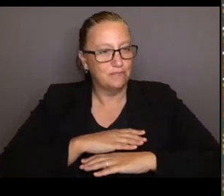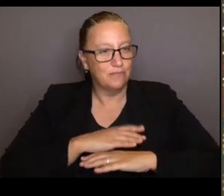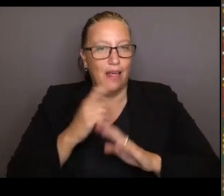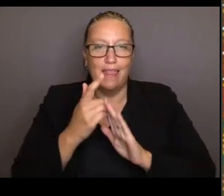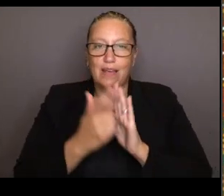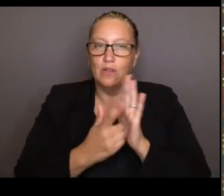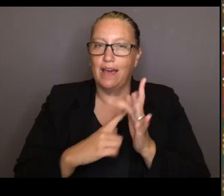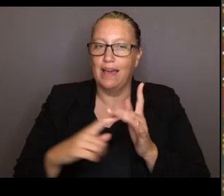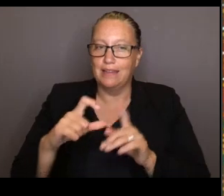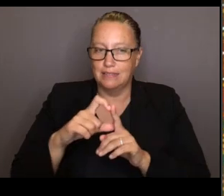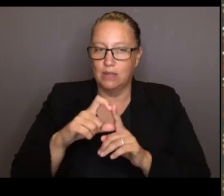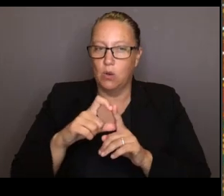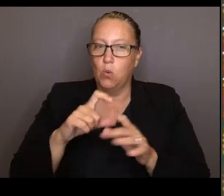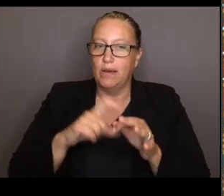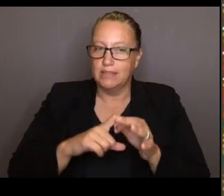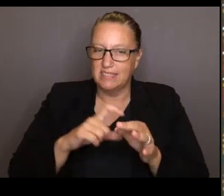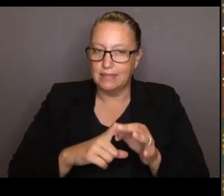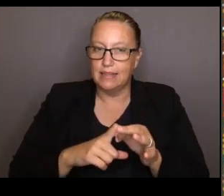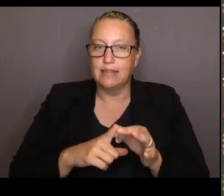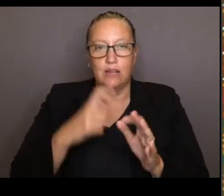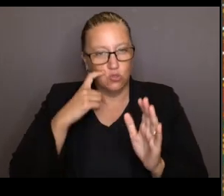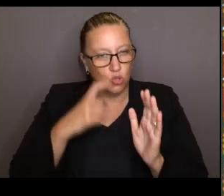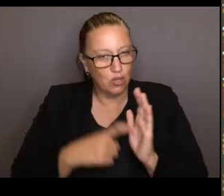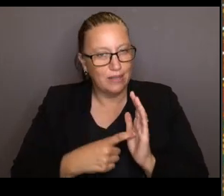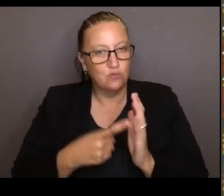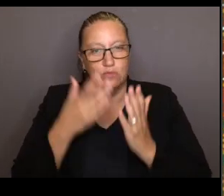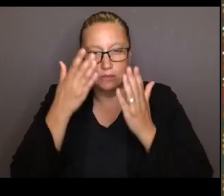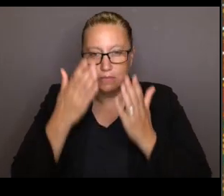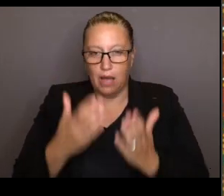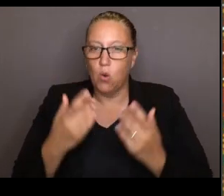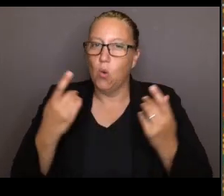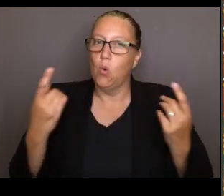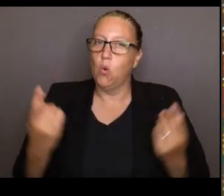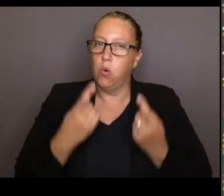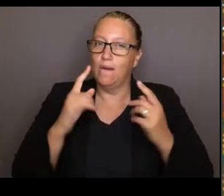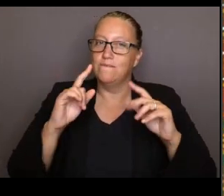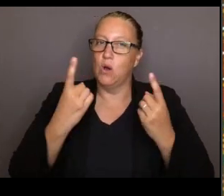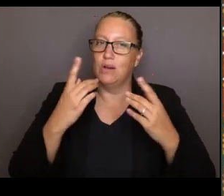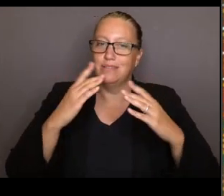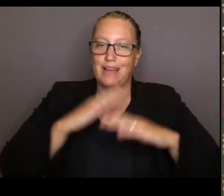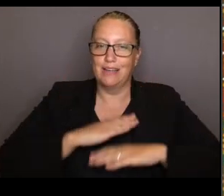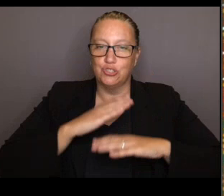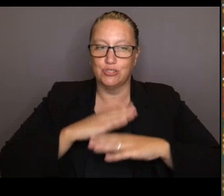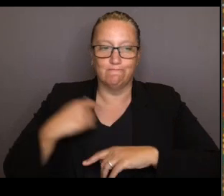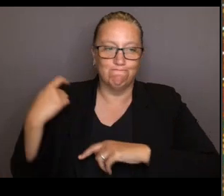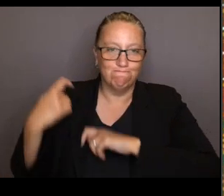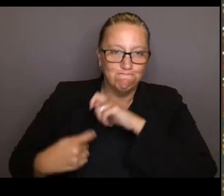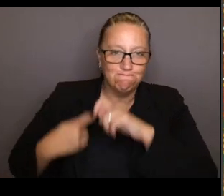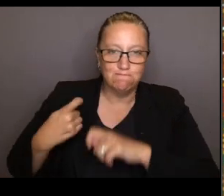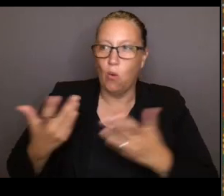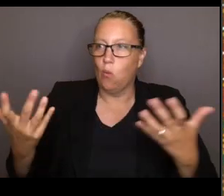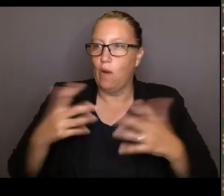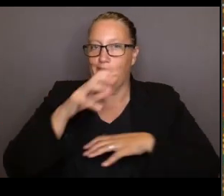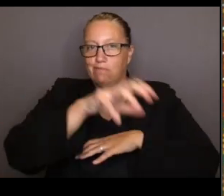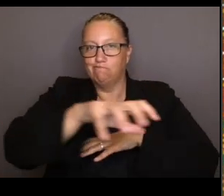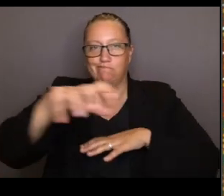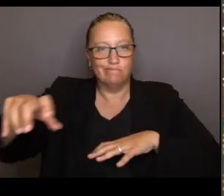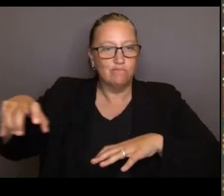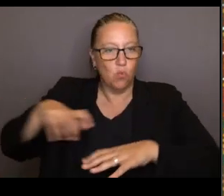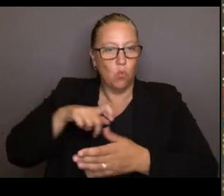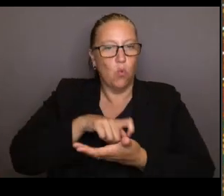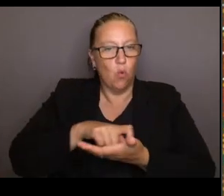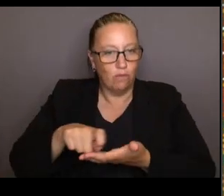the First Nations custodians of the land where our offices stand and where we work to help disadvantaged Queenslanders uphold their